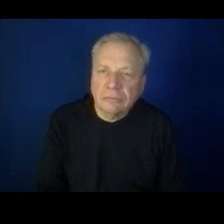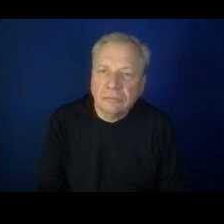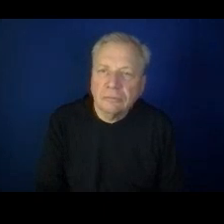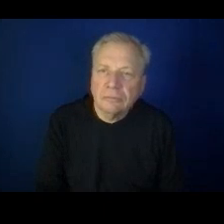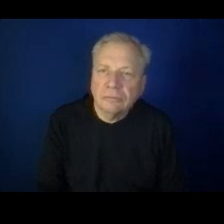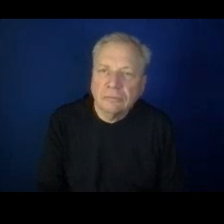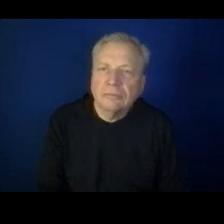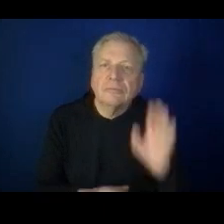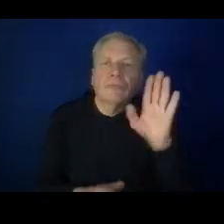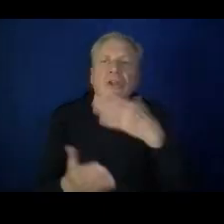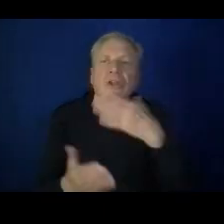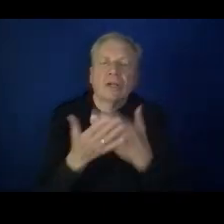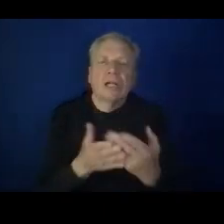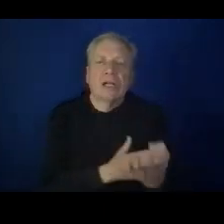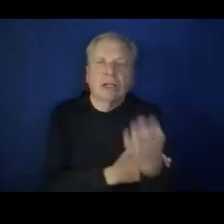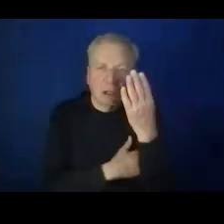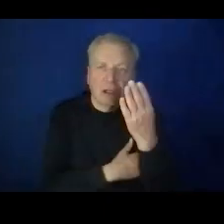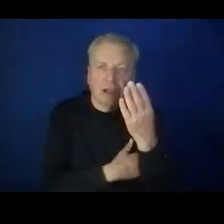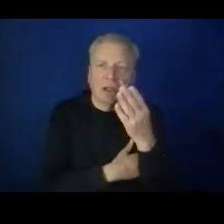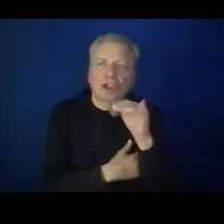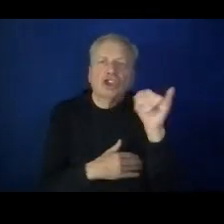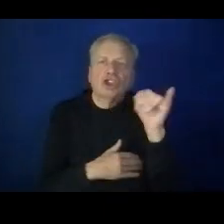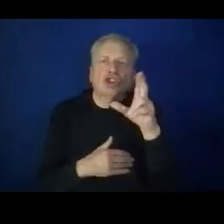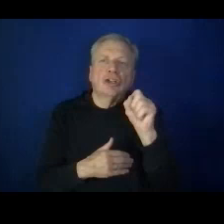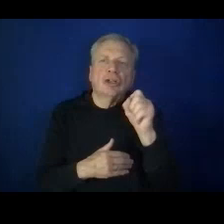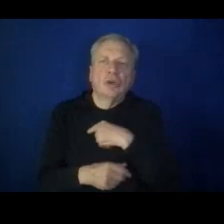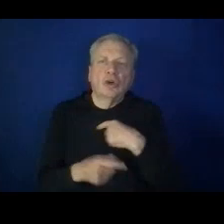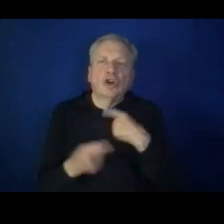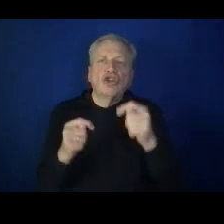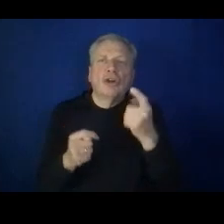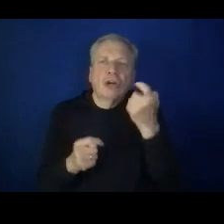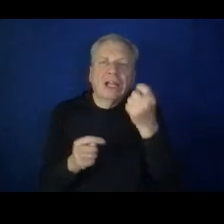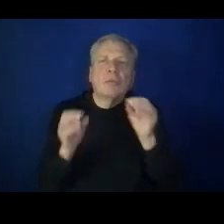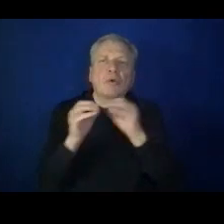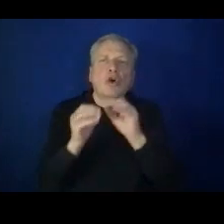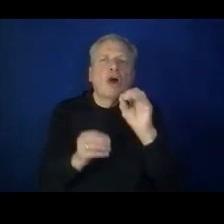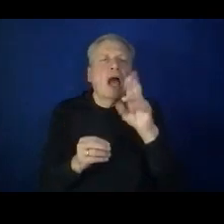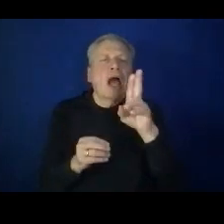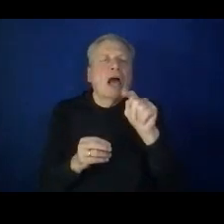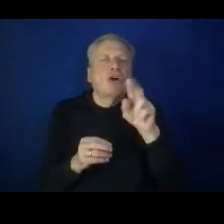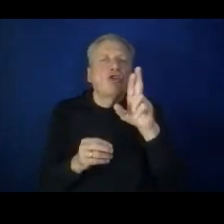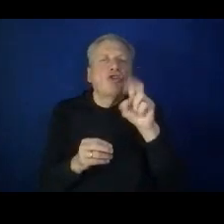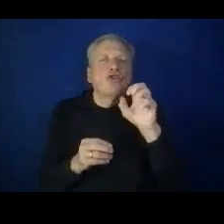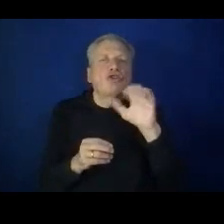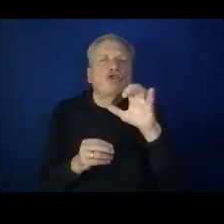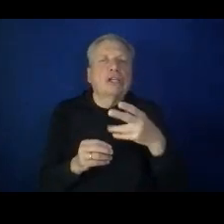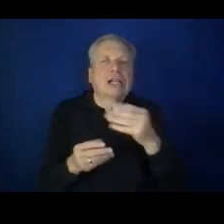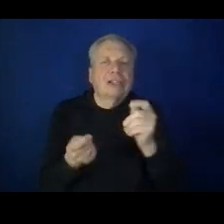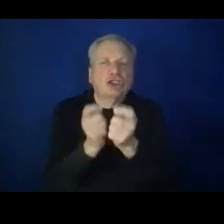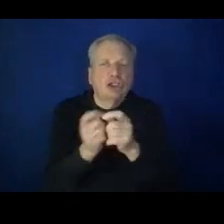Good morning. We're trying to do a little bit of outreach on a change that's going to take place in